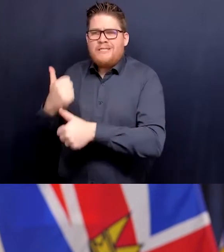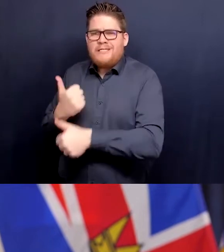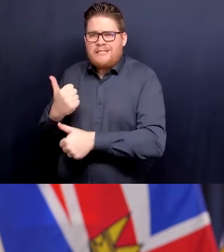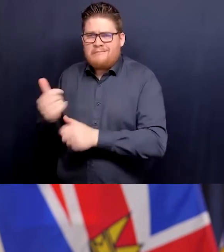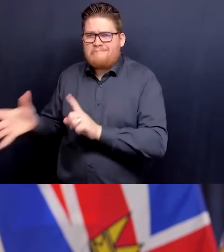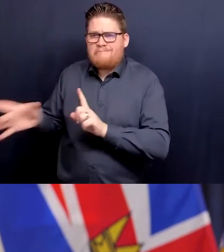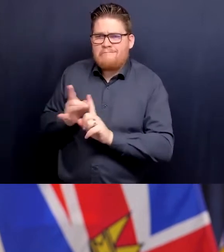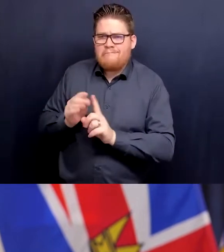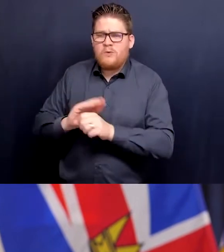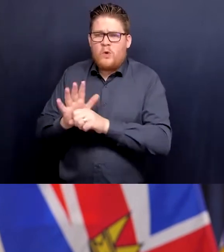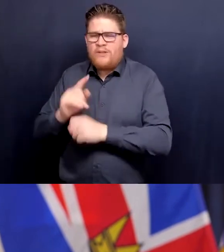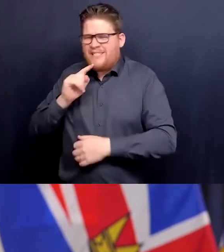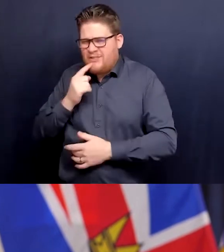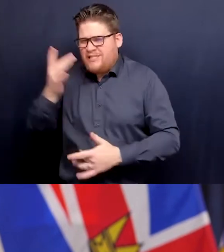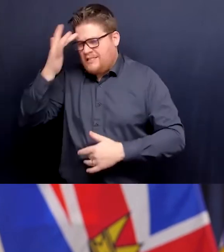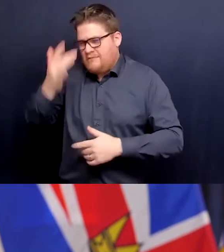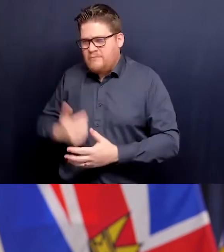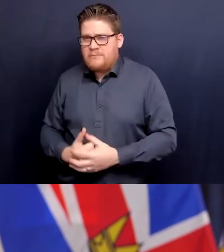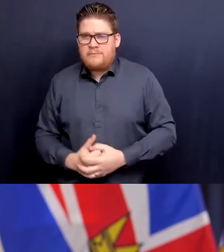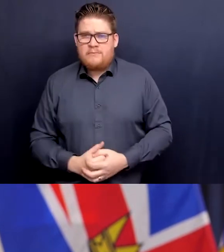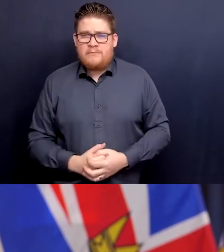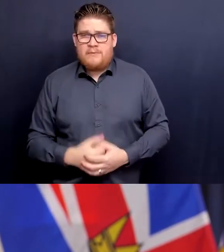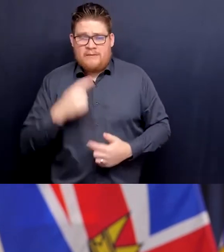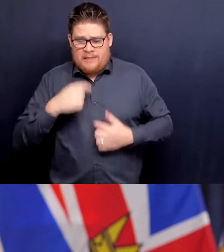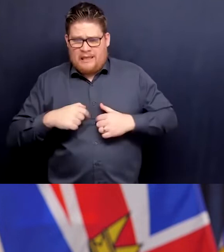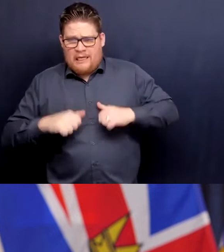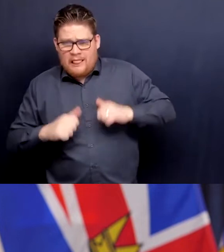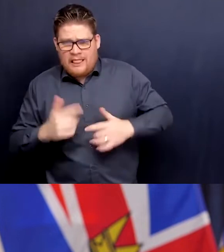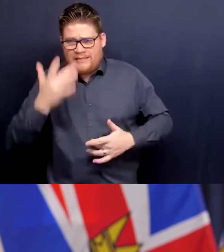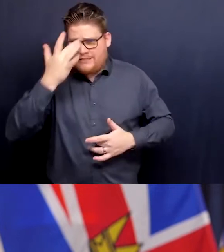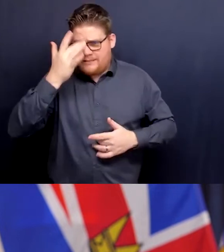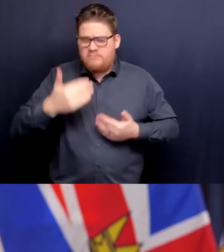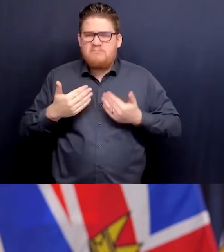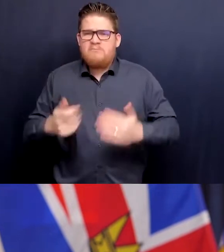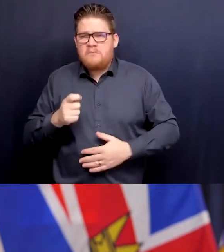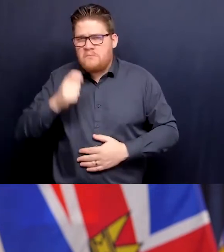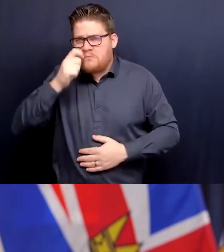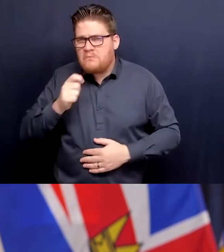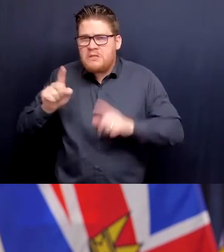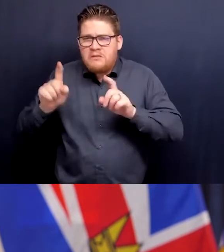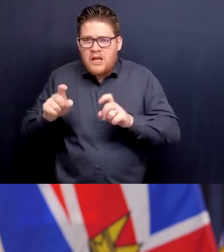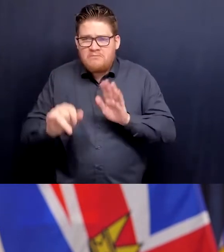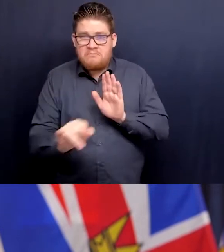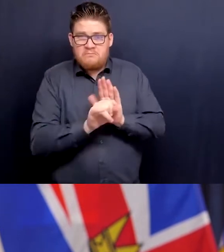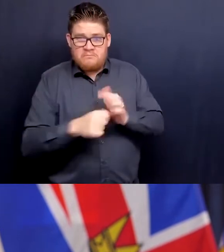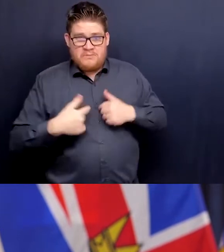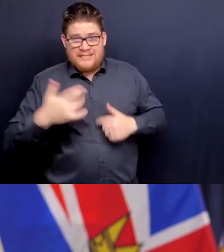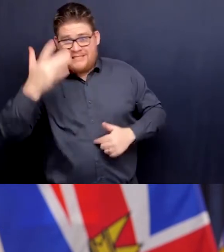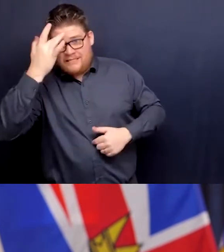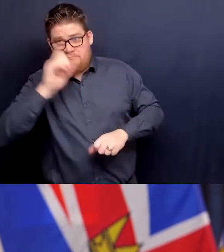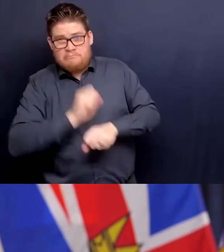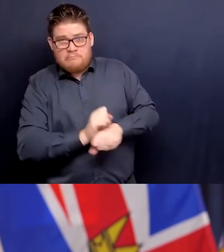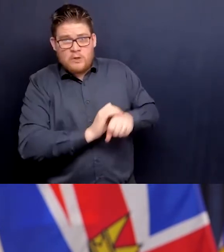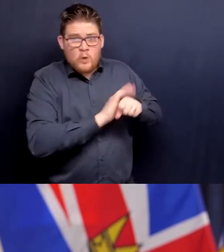If they become symptomatic, the test will allow them to determine if they may have COVID-19 so that they can take the actions that are